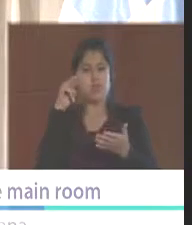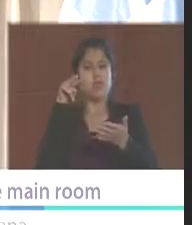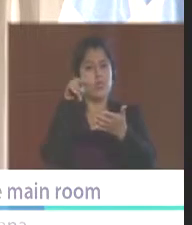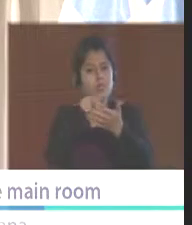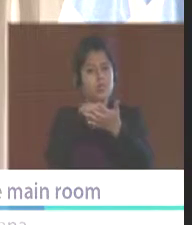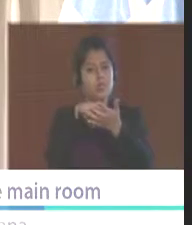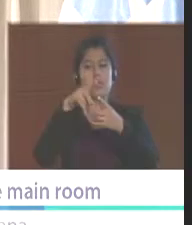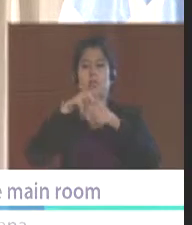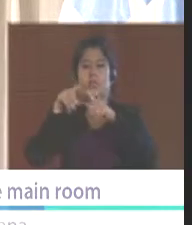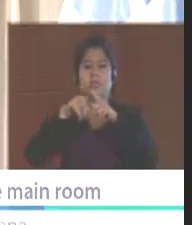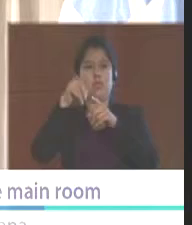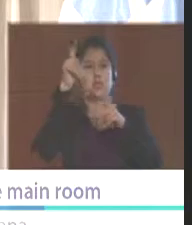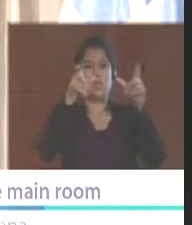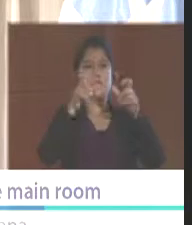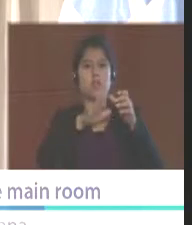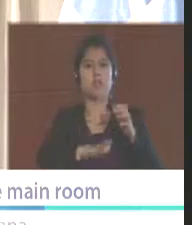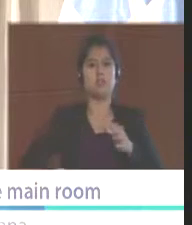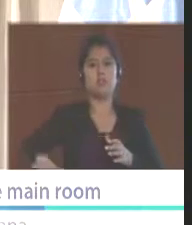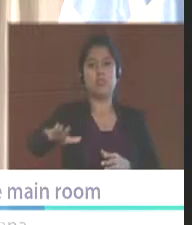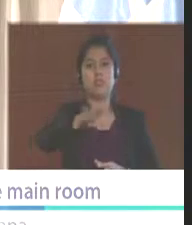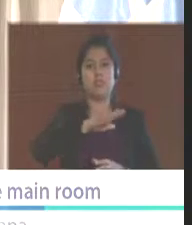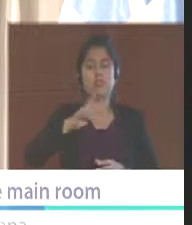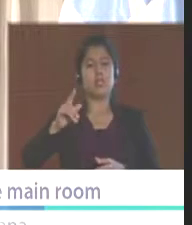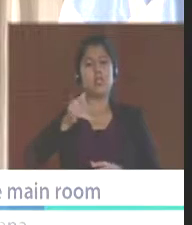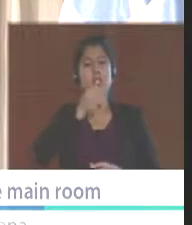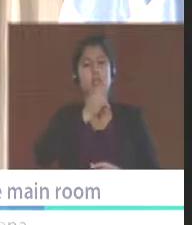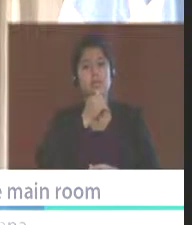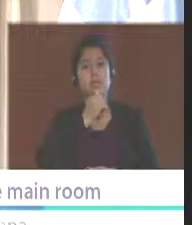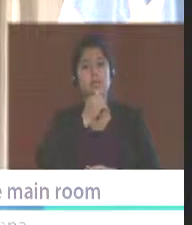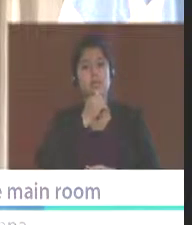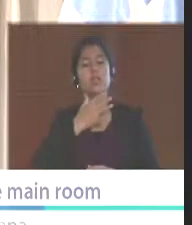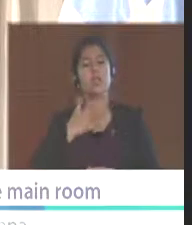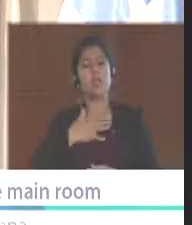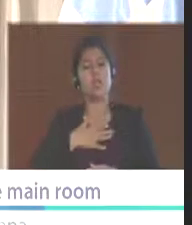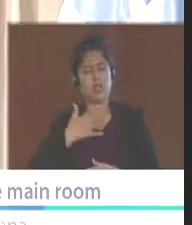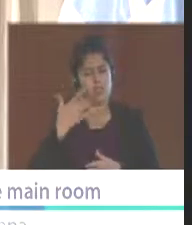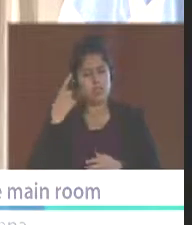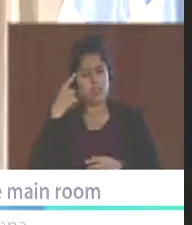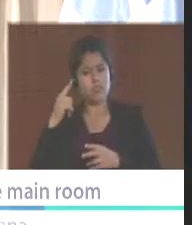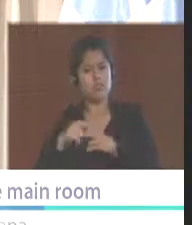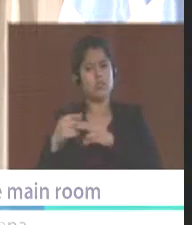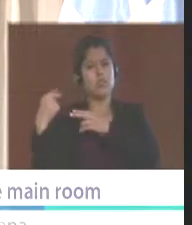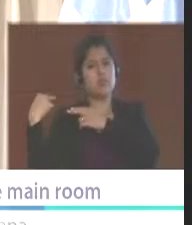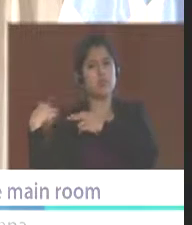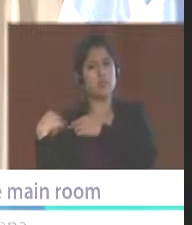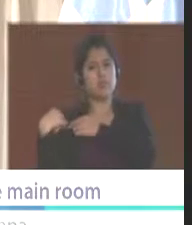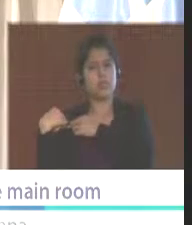to detect that the stakeholders